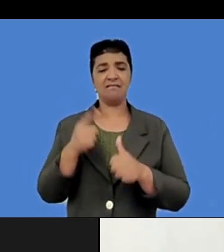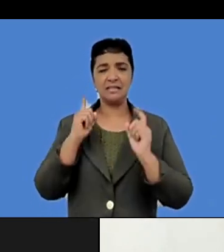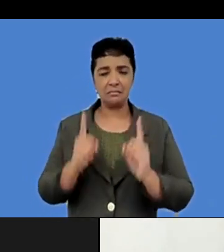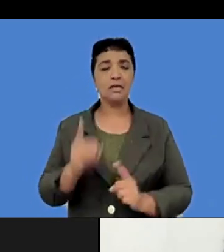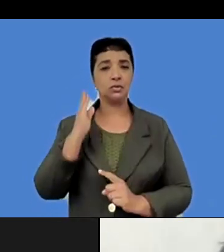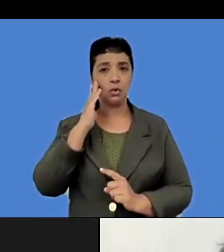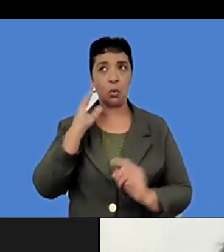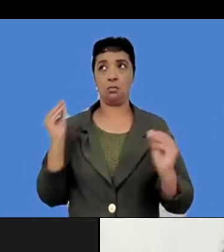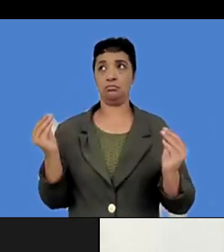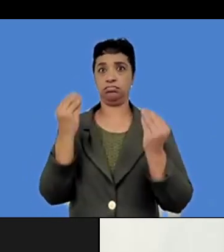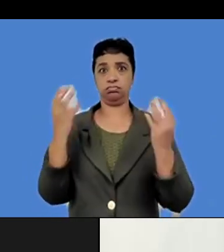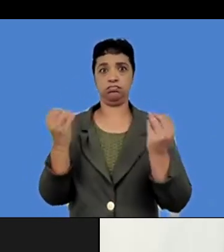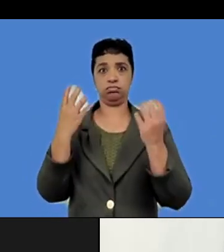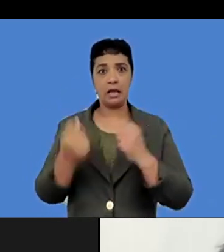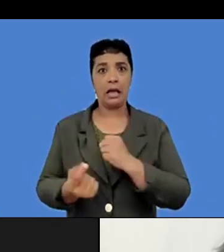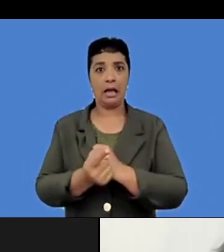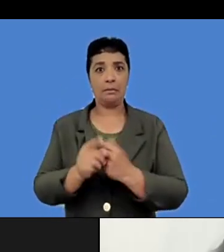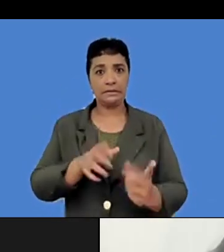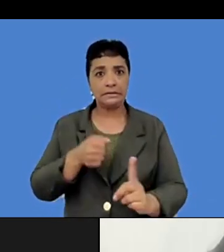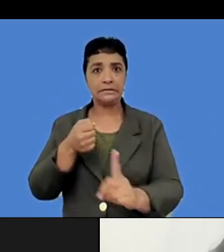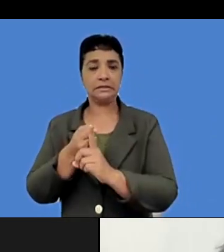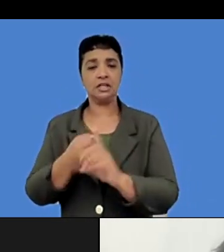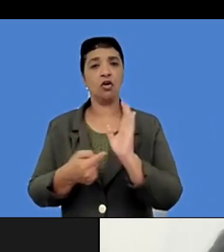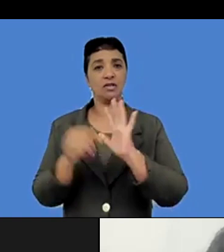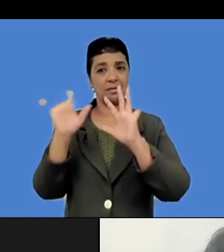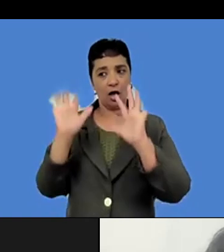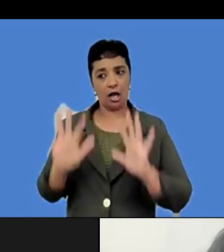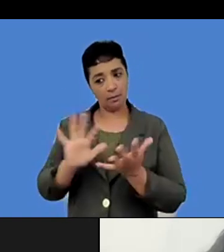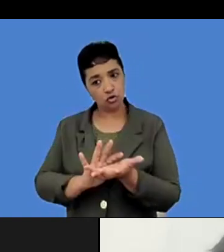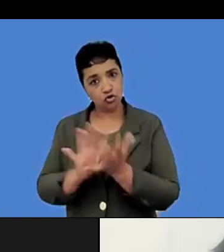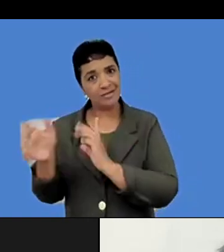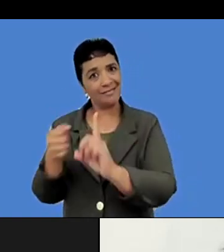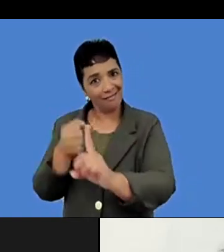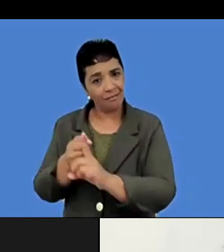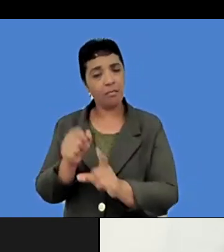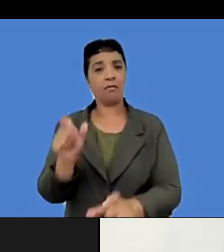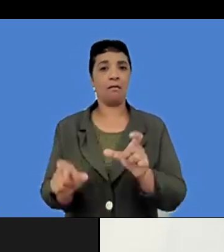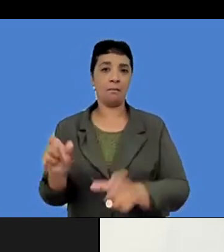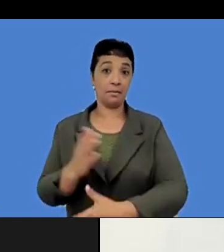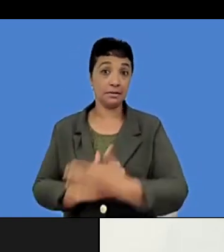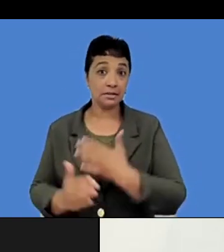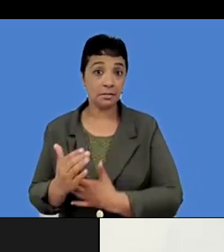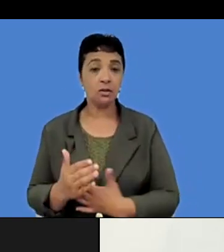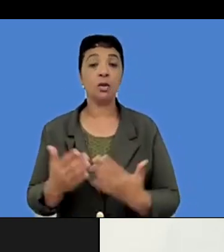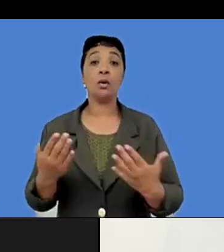For example, if the impact of climate change on people with disabilities, or the impact of